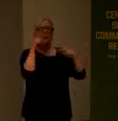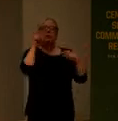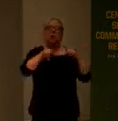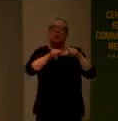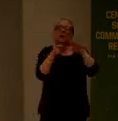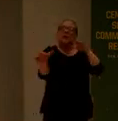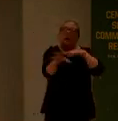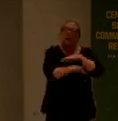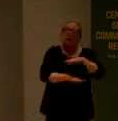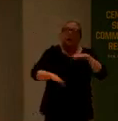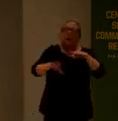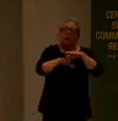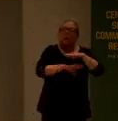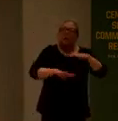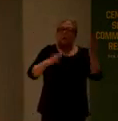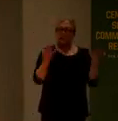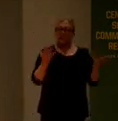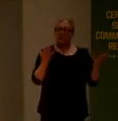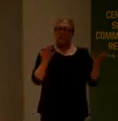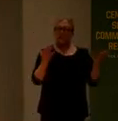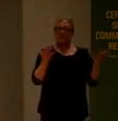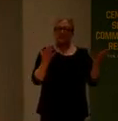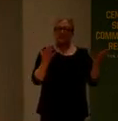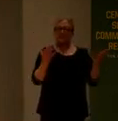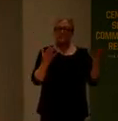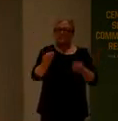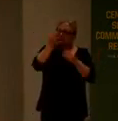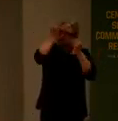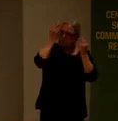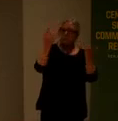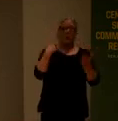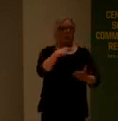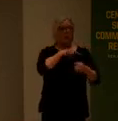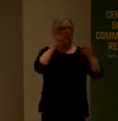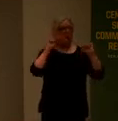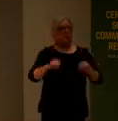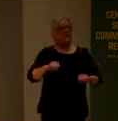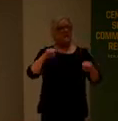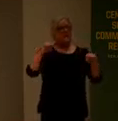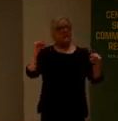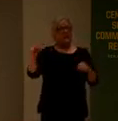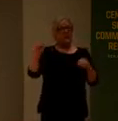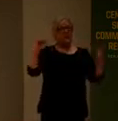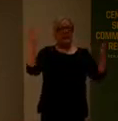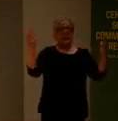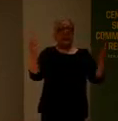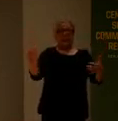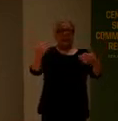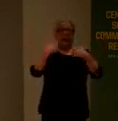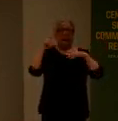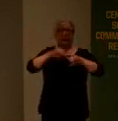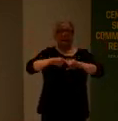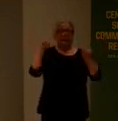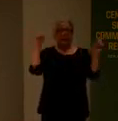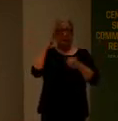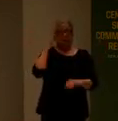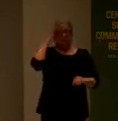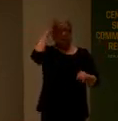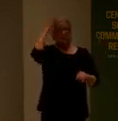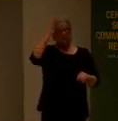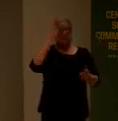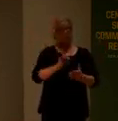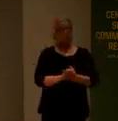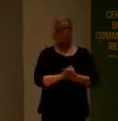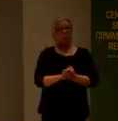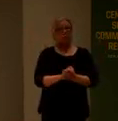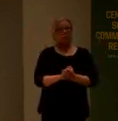we can create a different future and a different recognition of what contributes to health, that that can